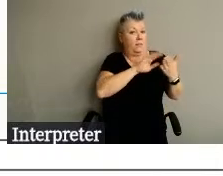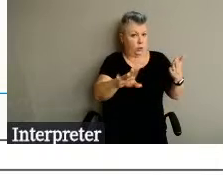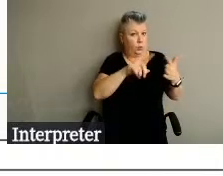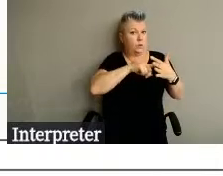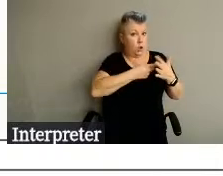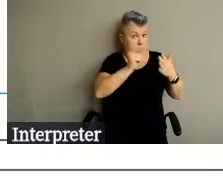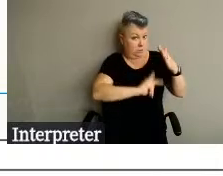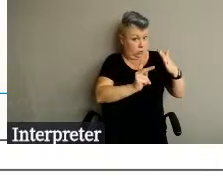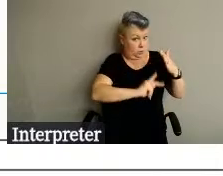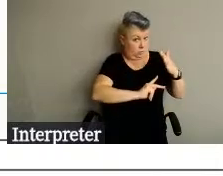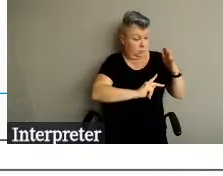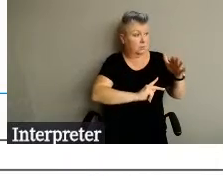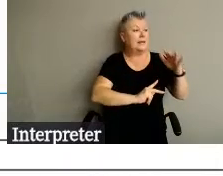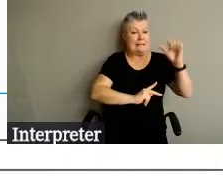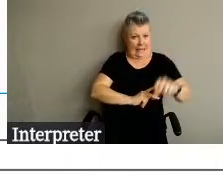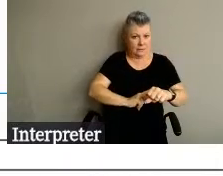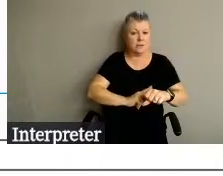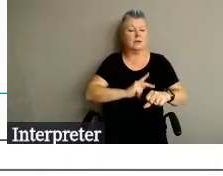Okay.